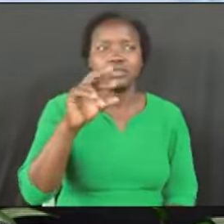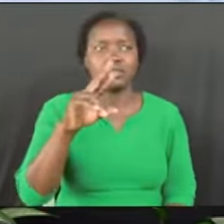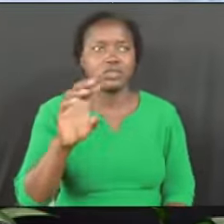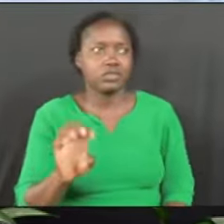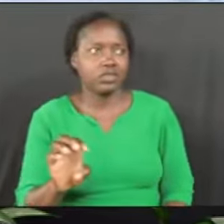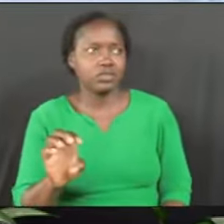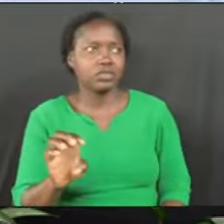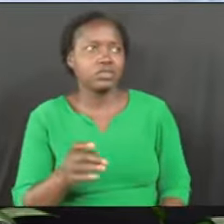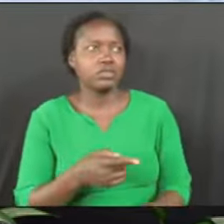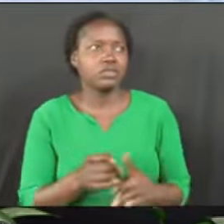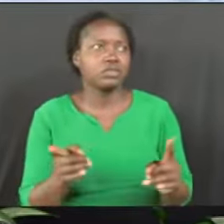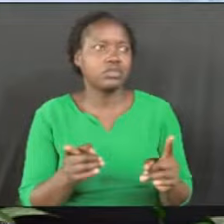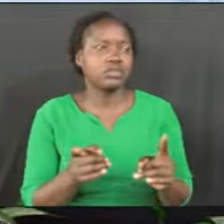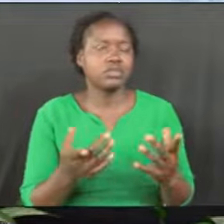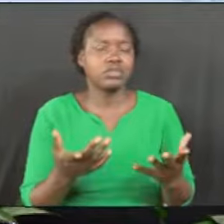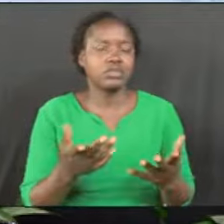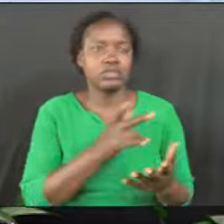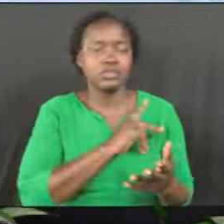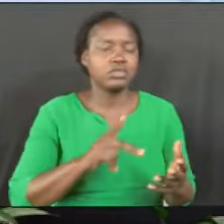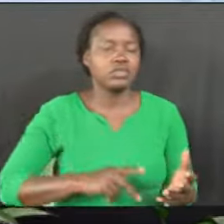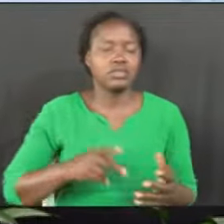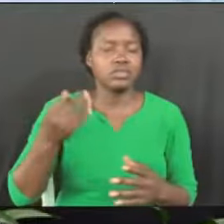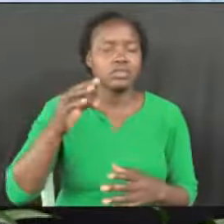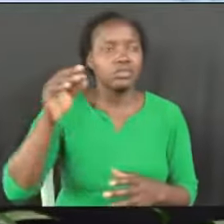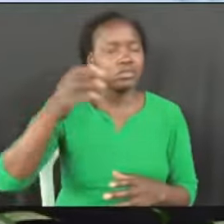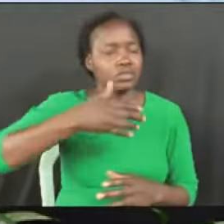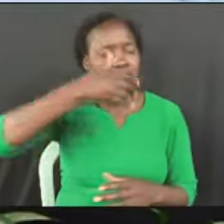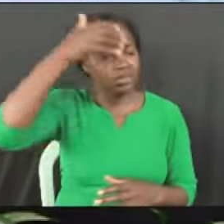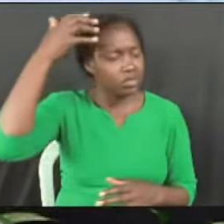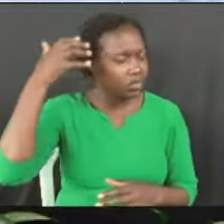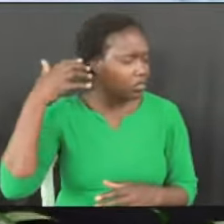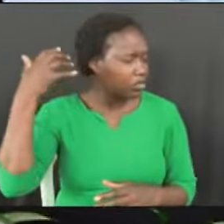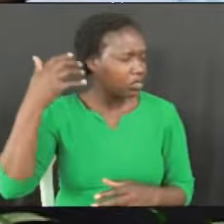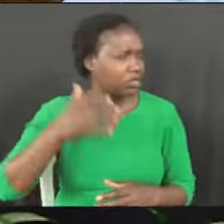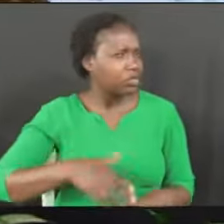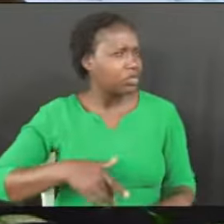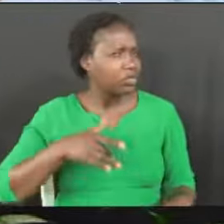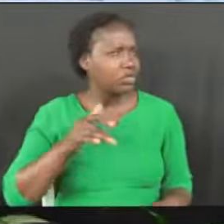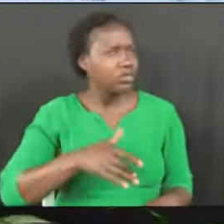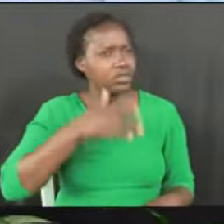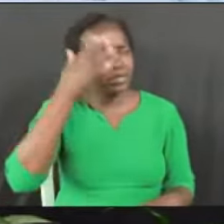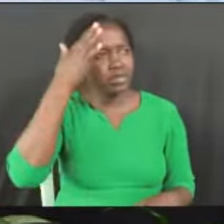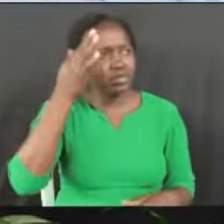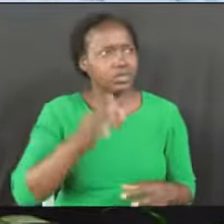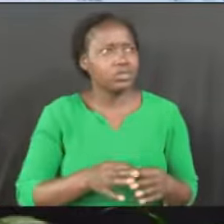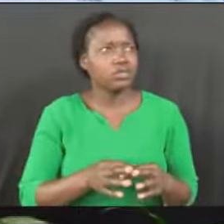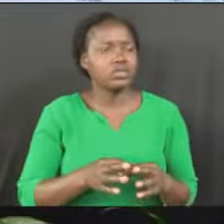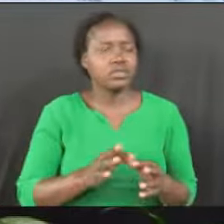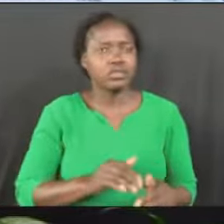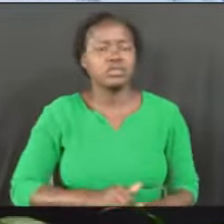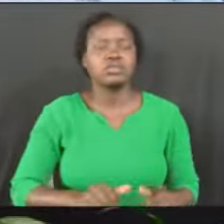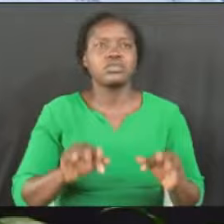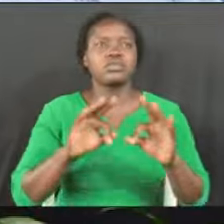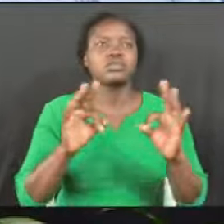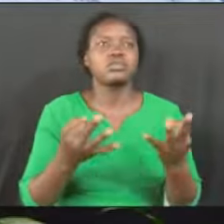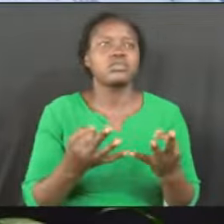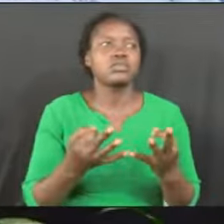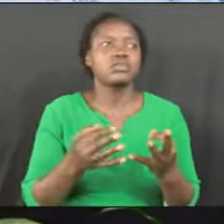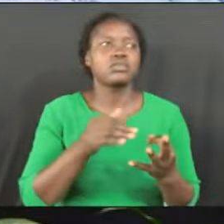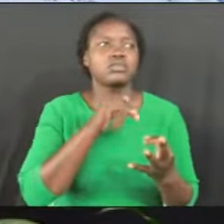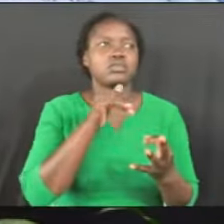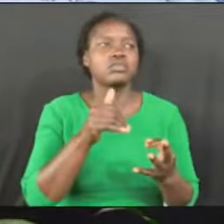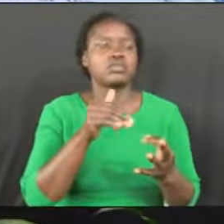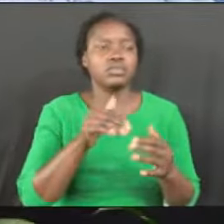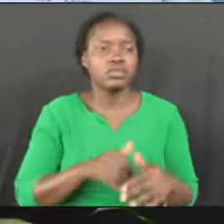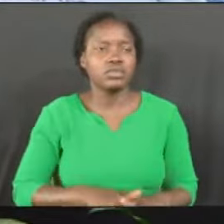he is the king of Judea, and he feels that the fate that had befallen his family would not